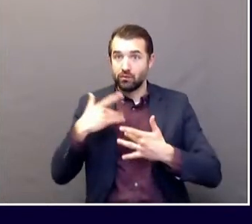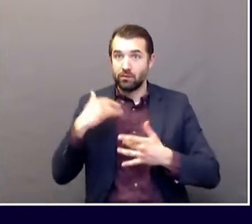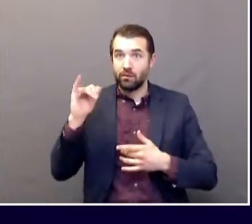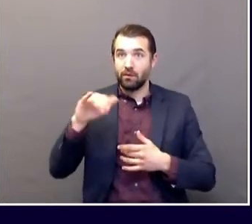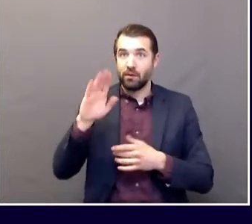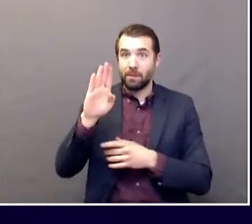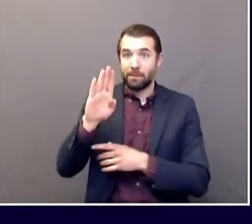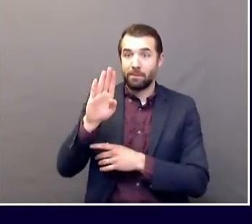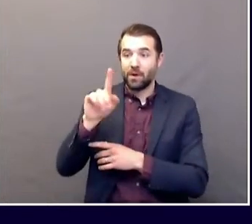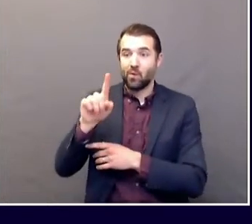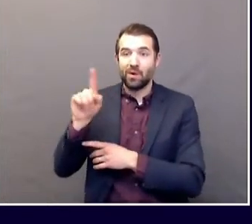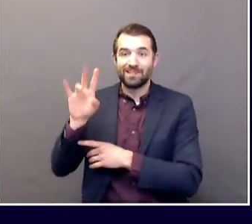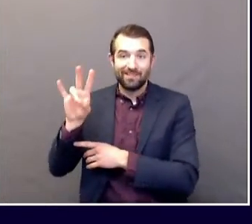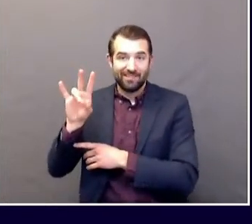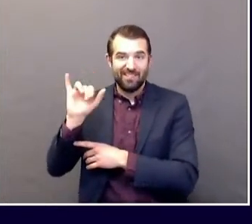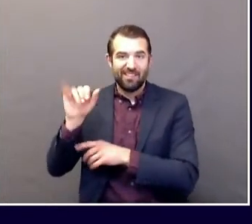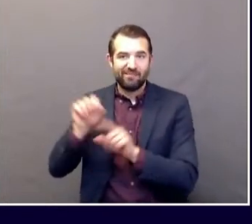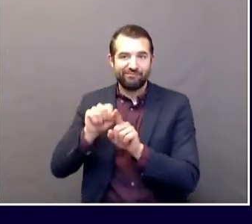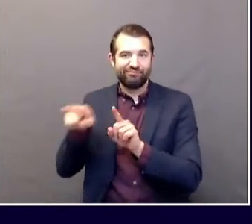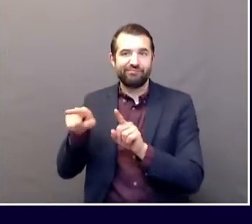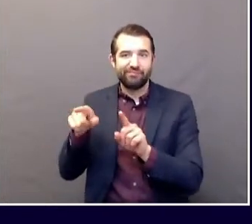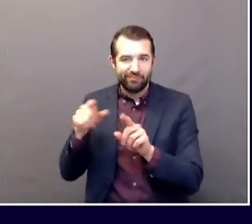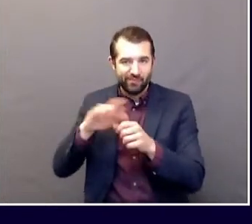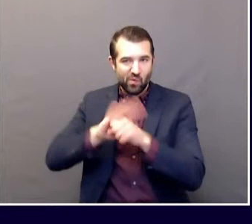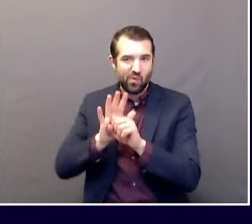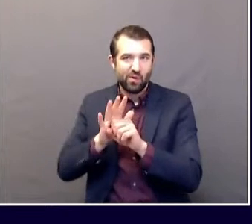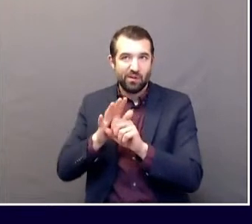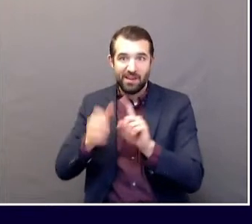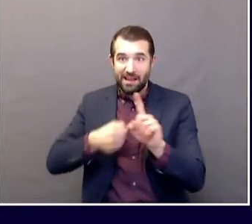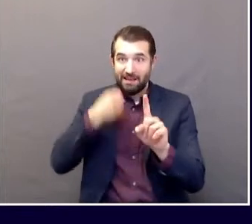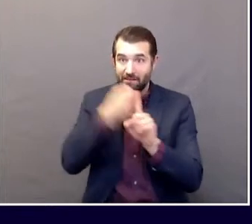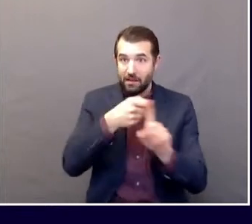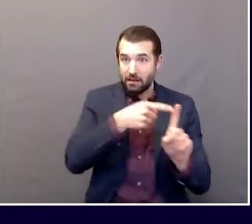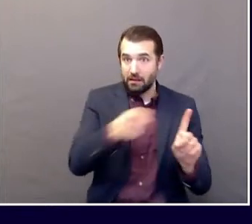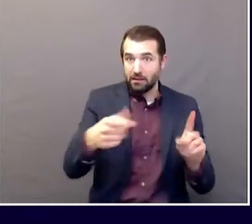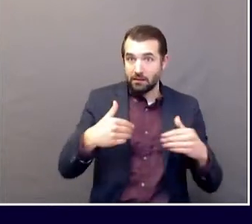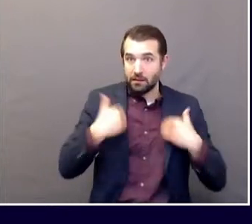subsequent symptoms? Yeah, sure thing, Chris. So,